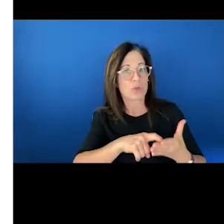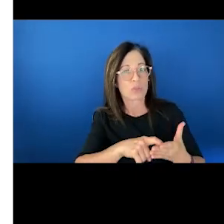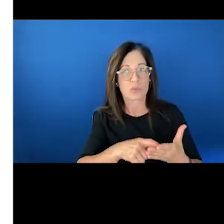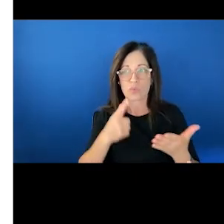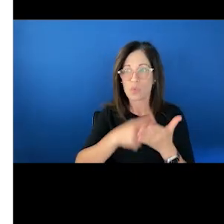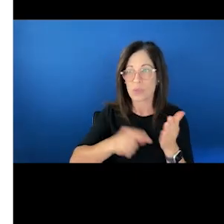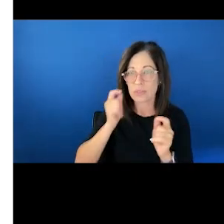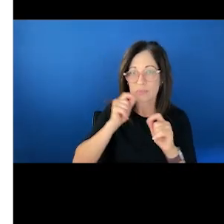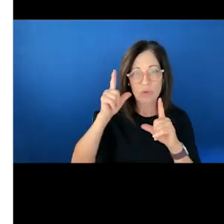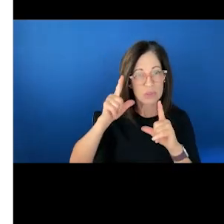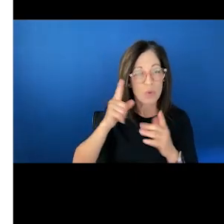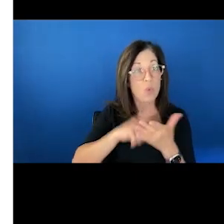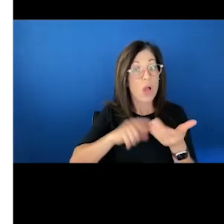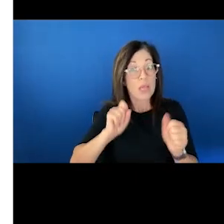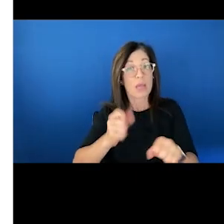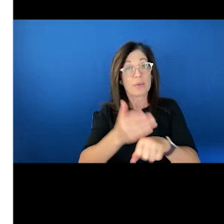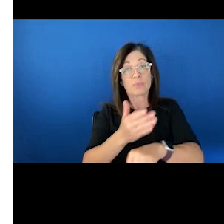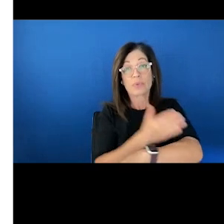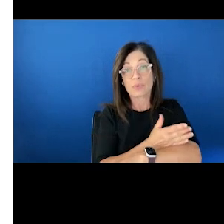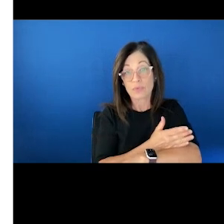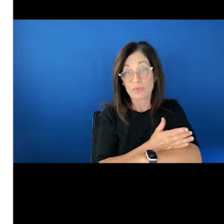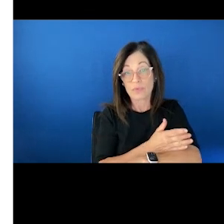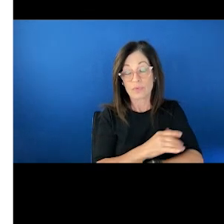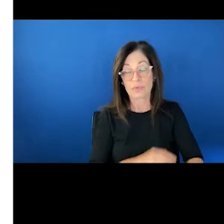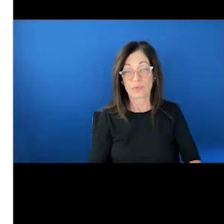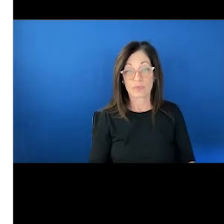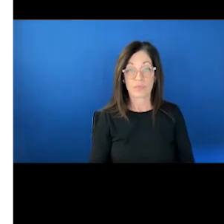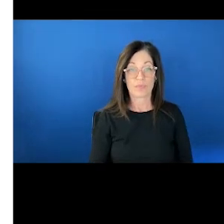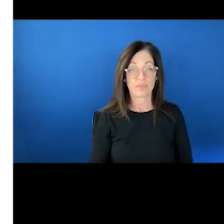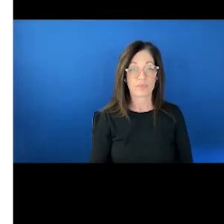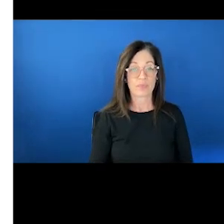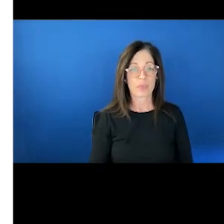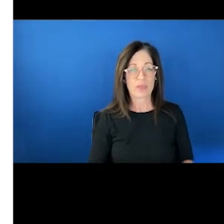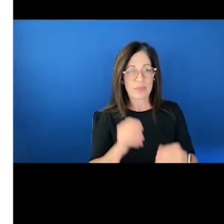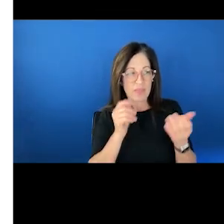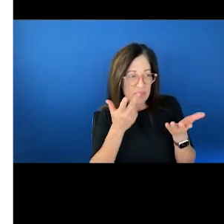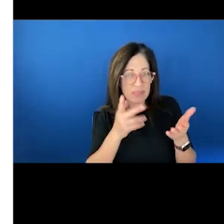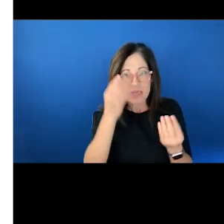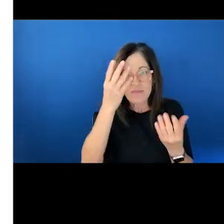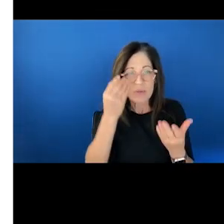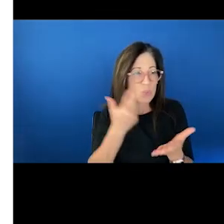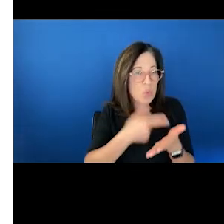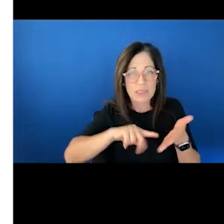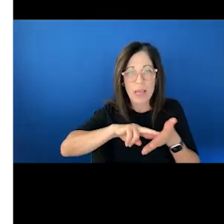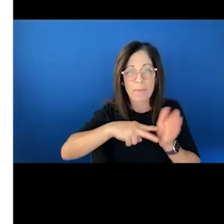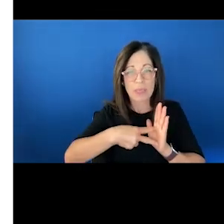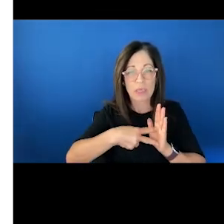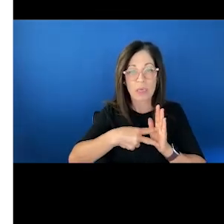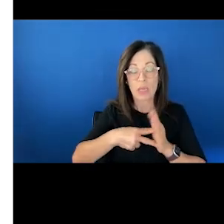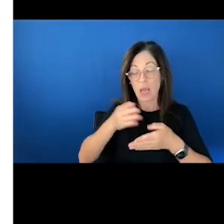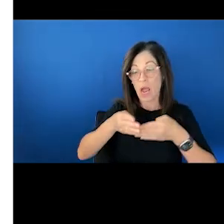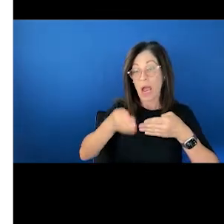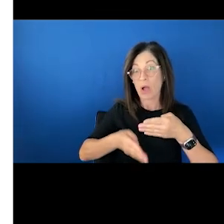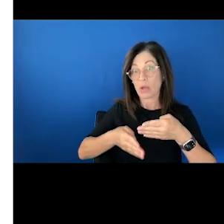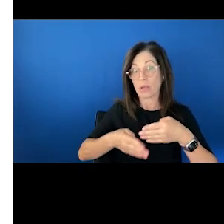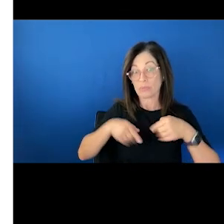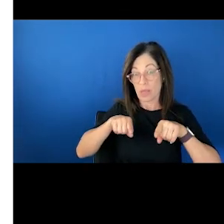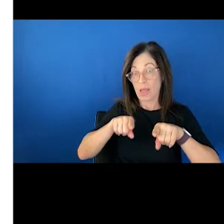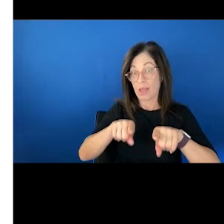see? What's surprising? What can you improve? What do these findings mean? Are outcomes aligning